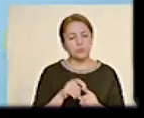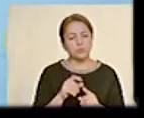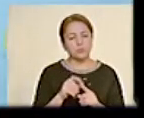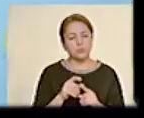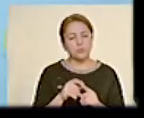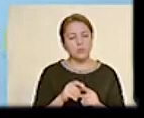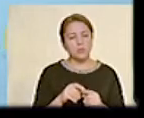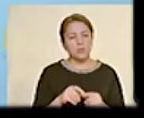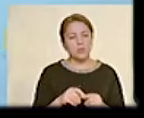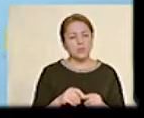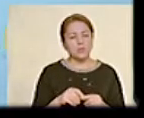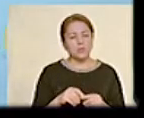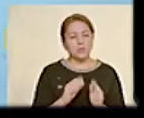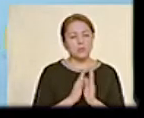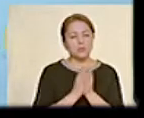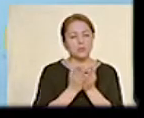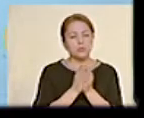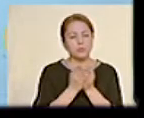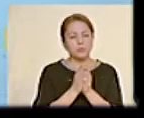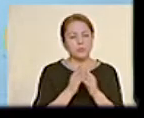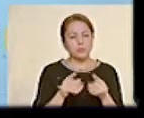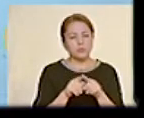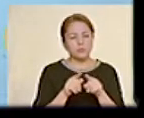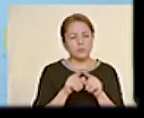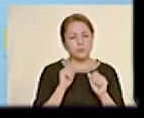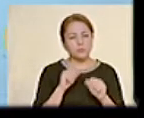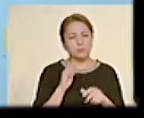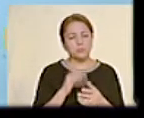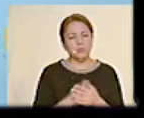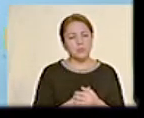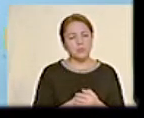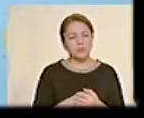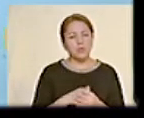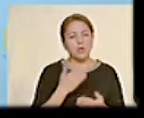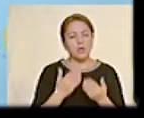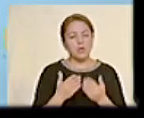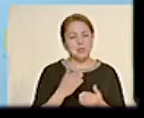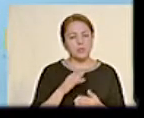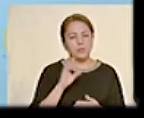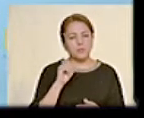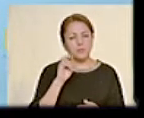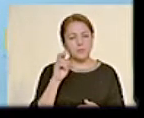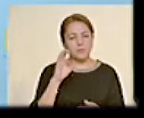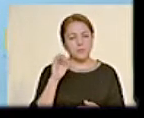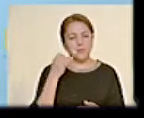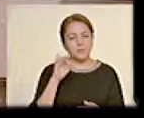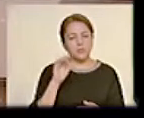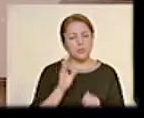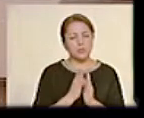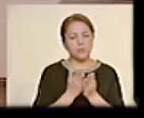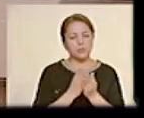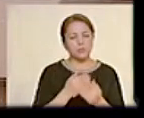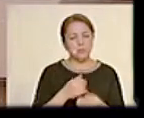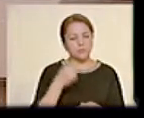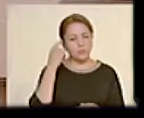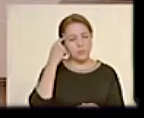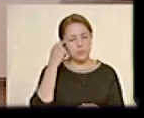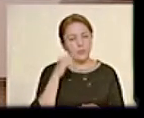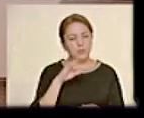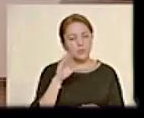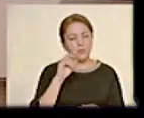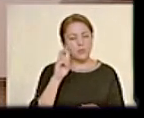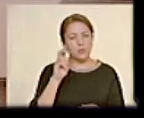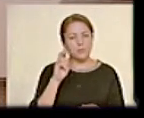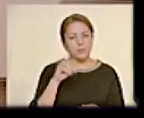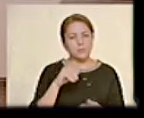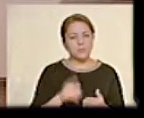xuddiki kitobga o'xshatishimiz mumkin bo'ladi. Agar biz veb-saytni kitob deb oladigan bo'lsak, veb-sahifalarimiz mana